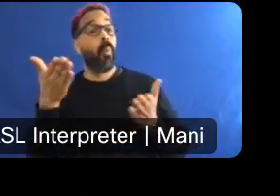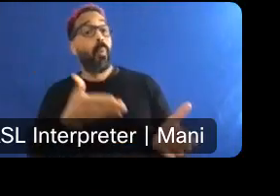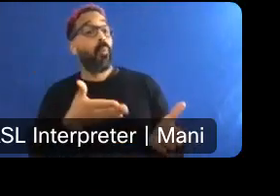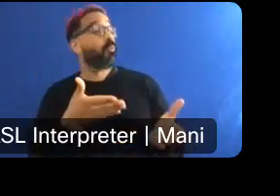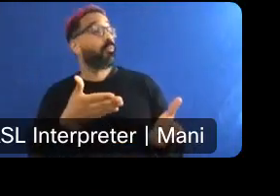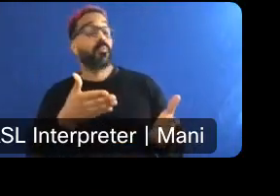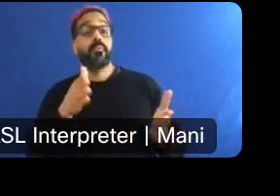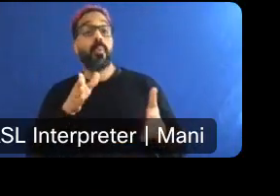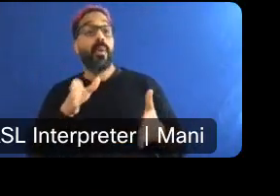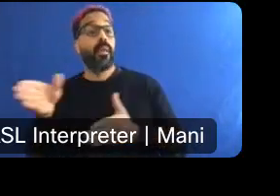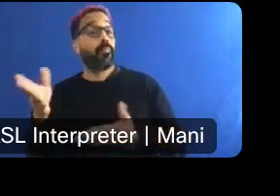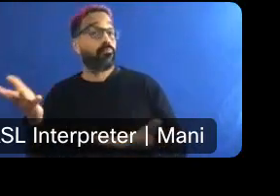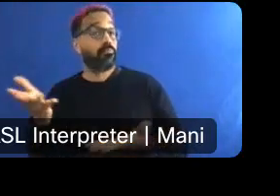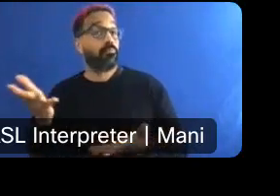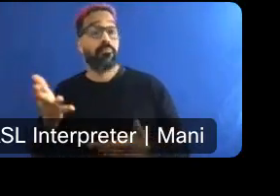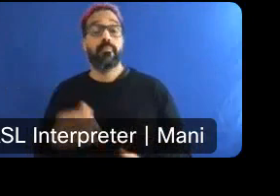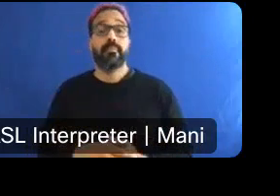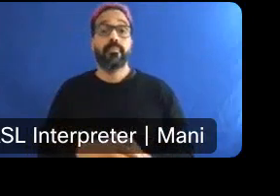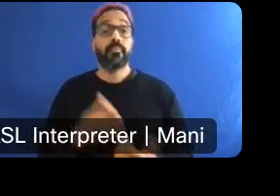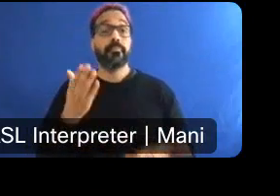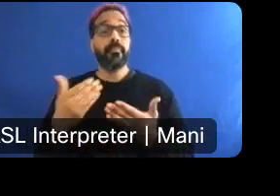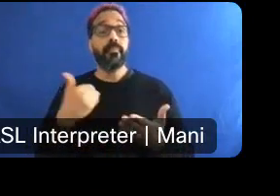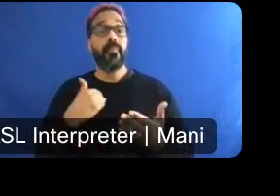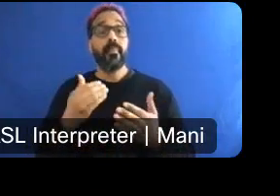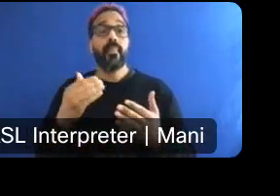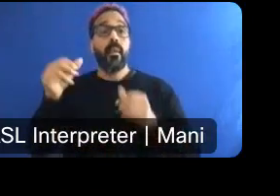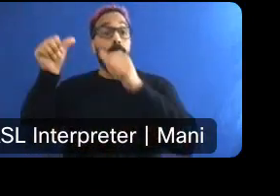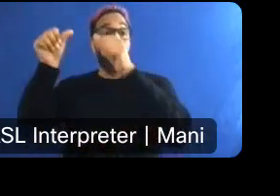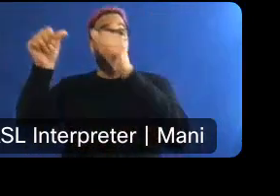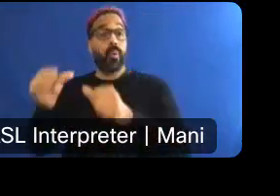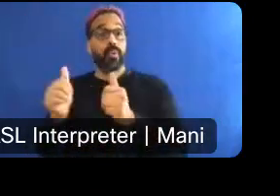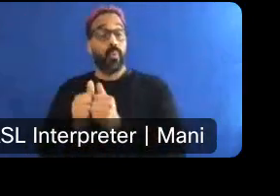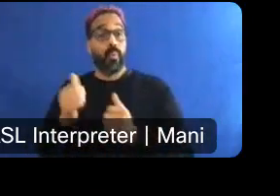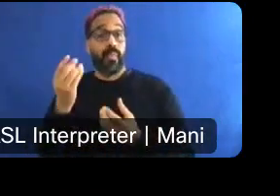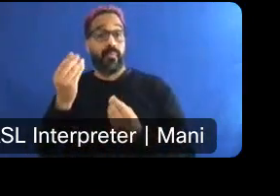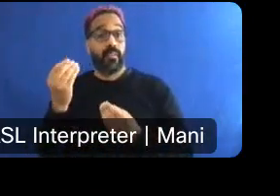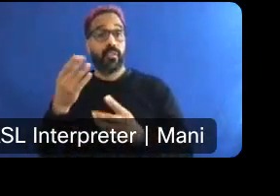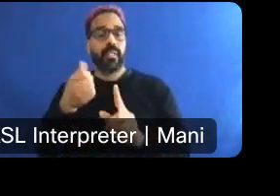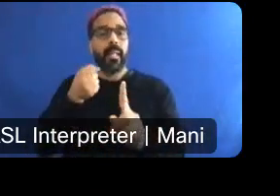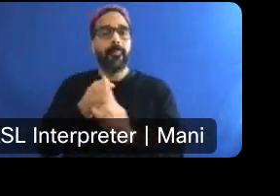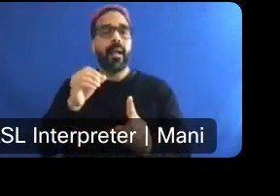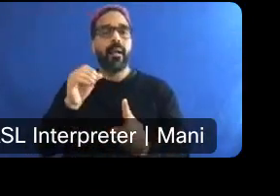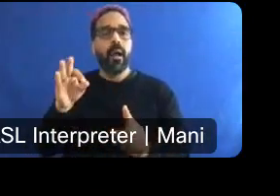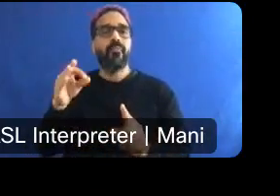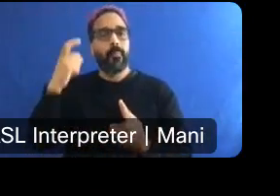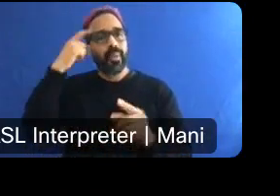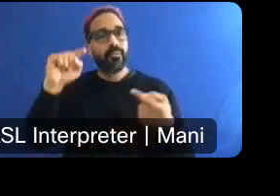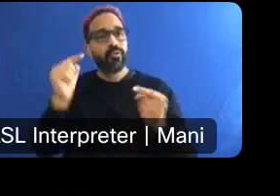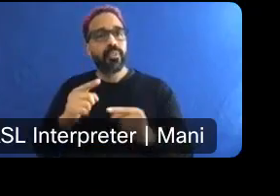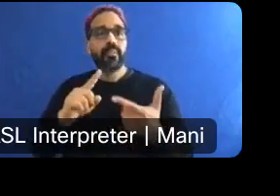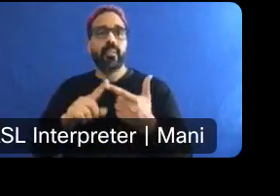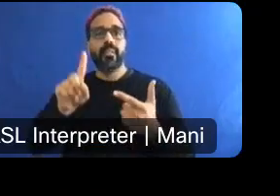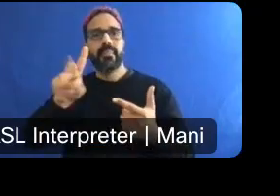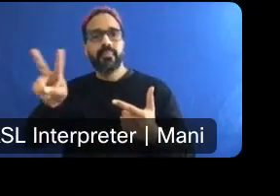through having informational posters of the impacts of brain injuries, mental health coercion, and domestic